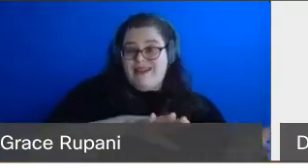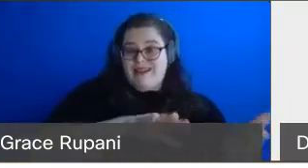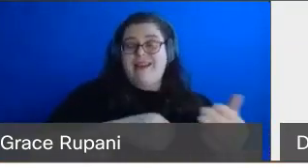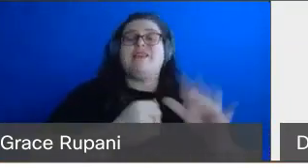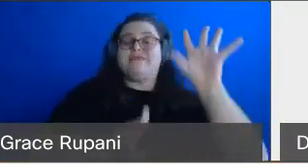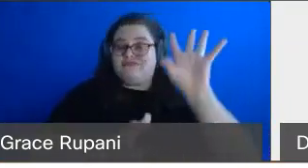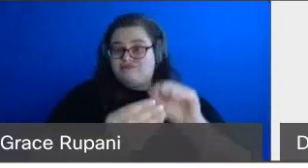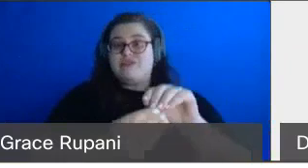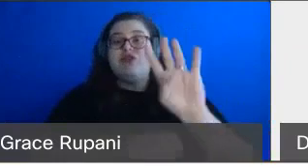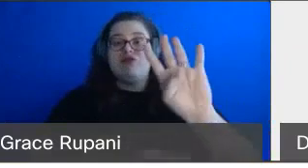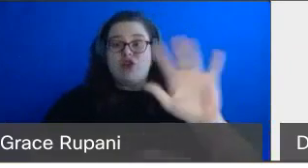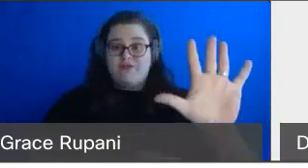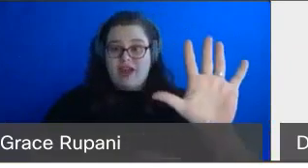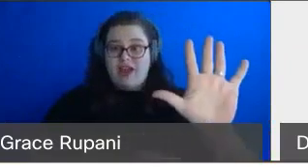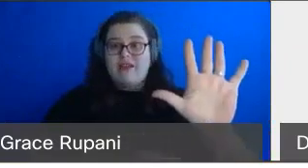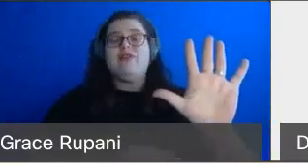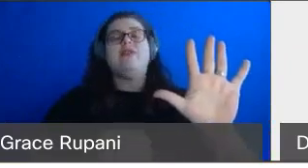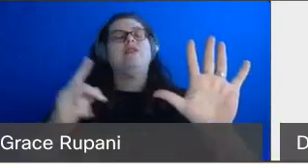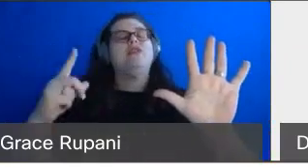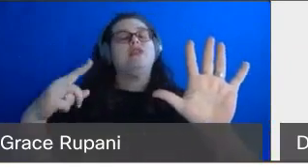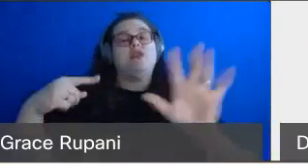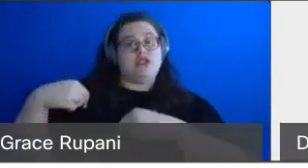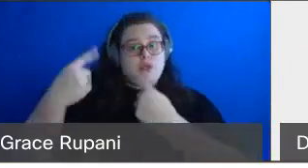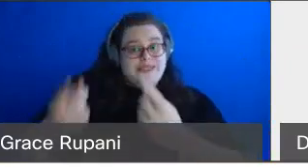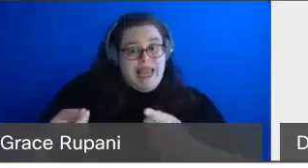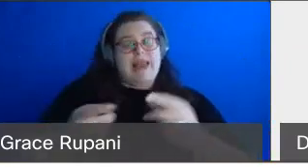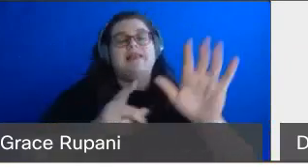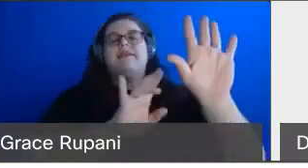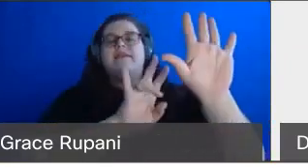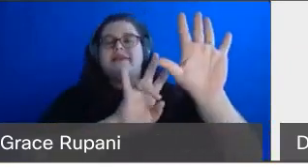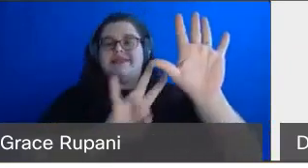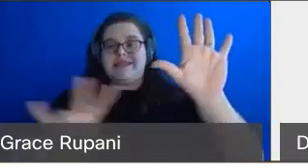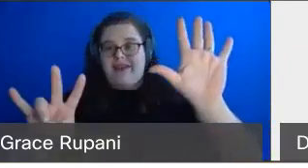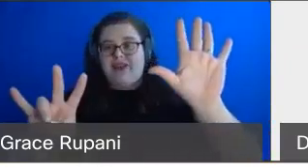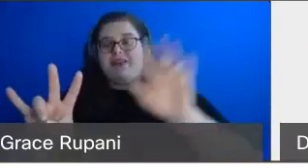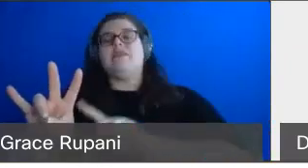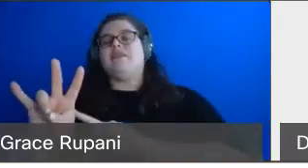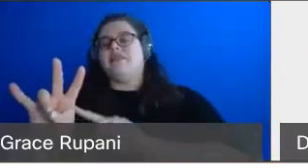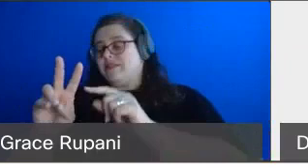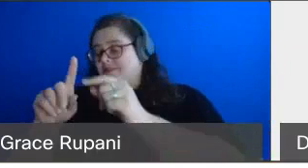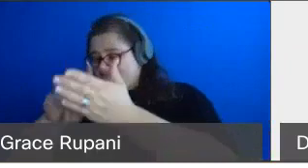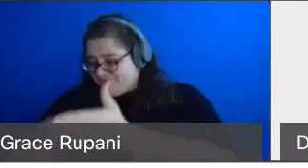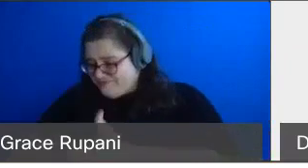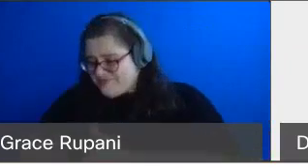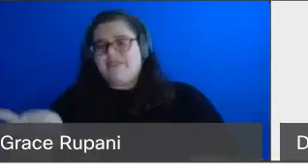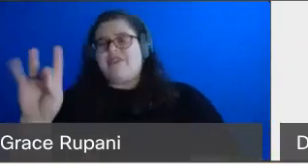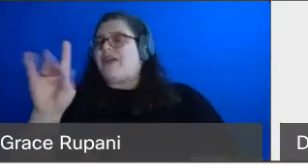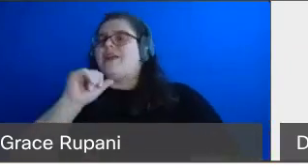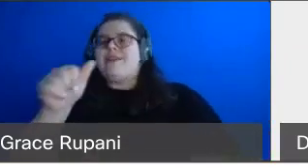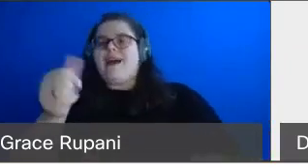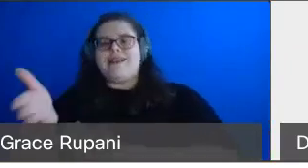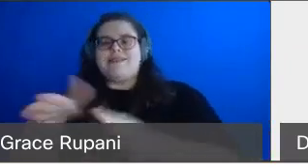To date, 7 of those have been confirmed as not COVID related, and we are still